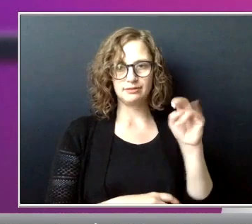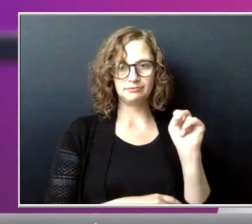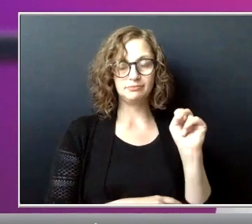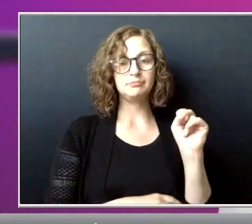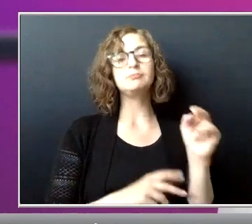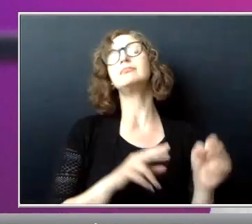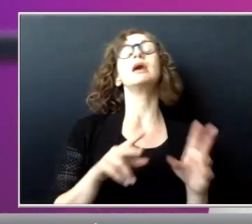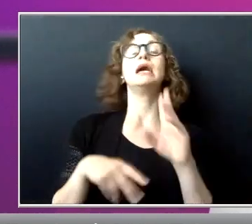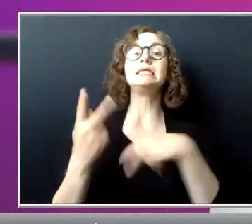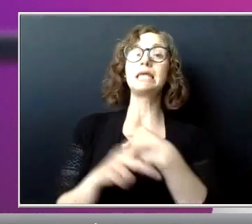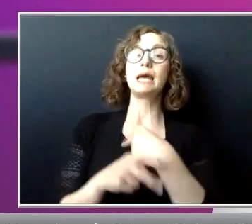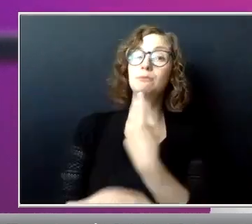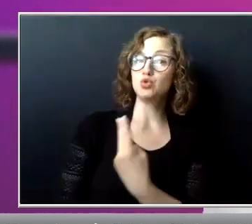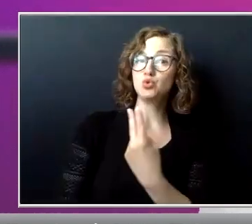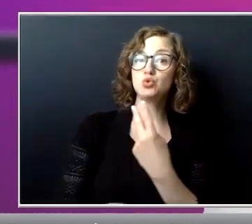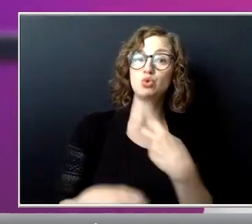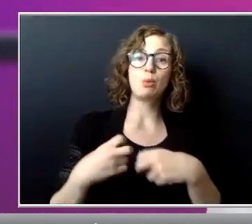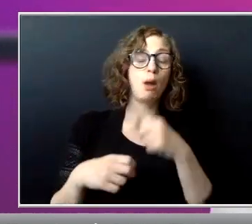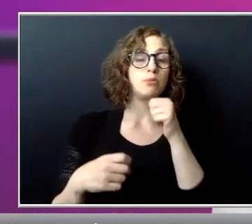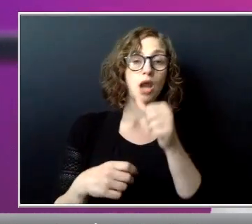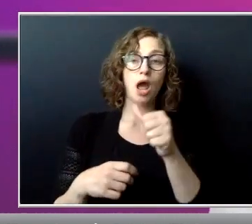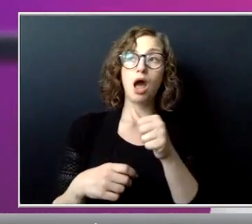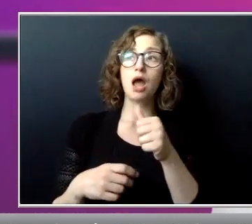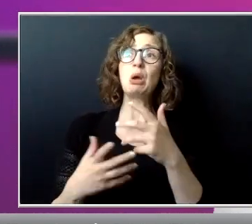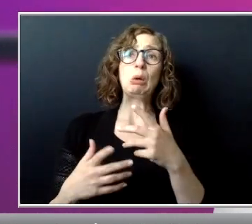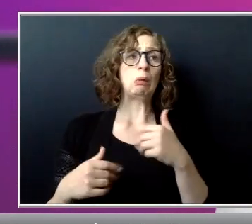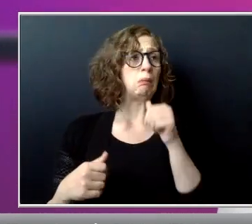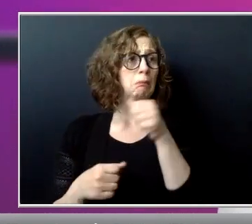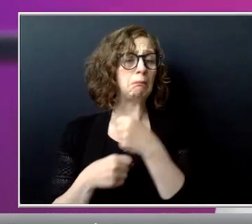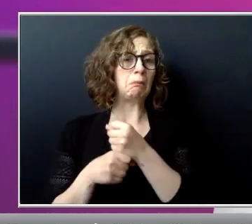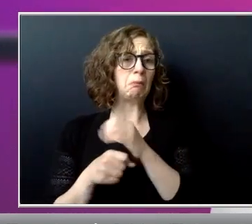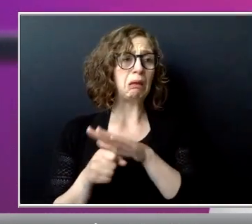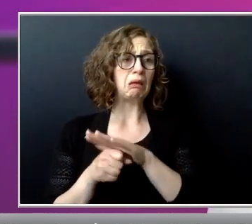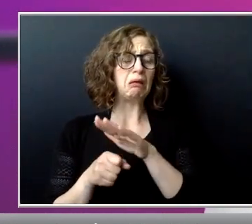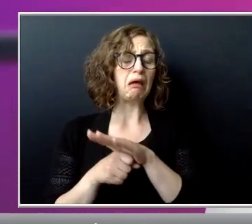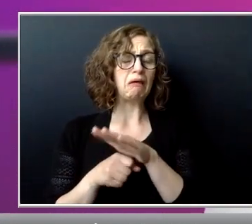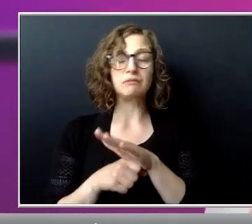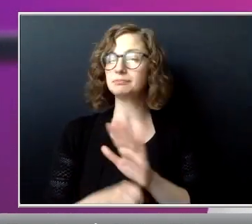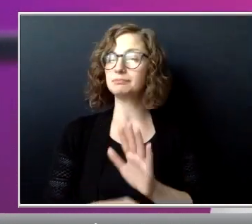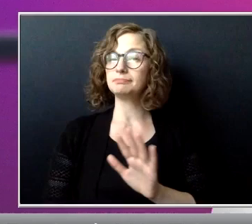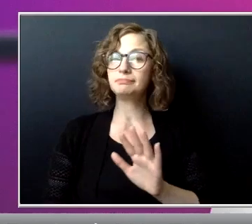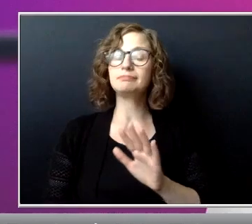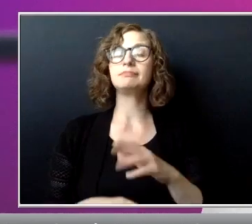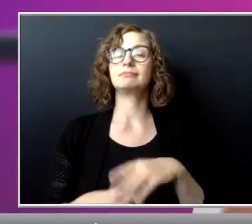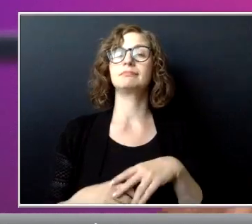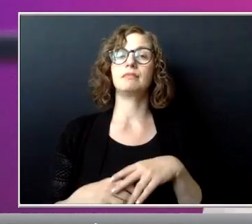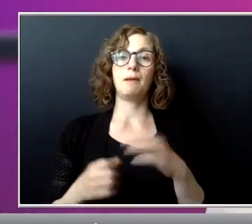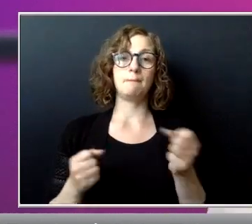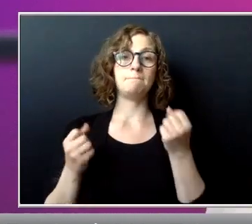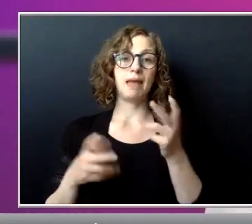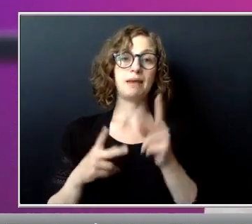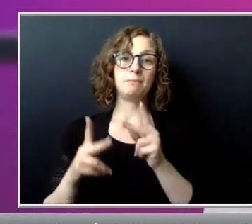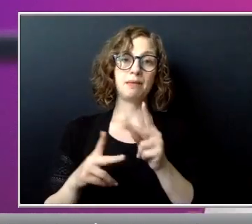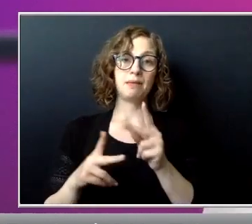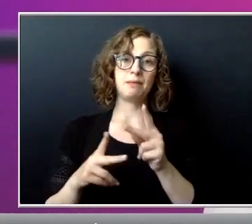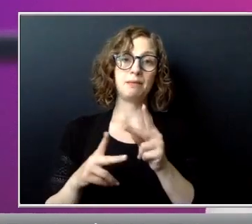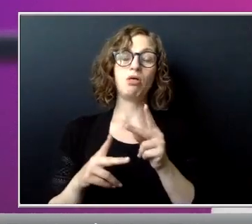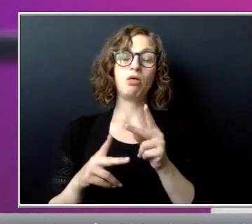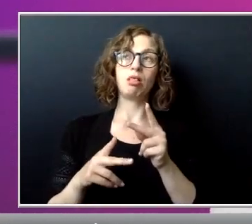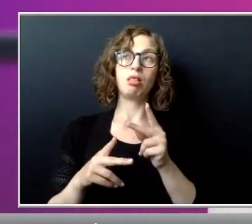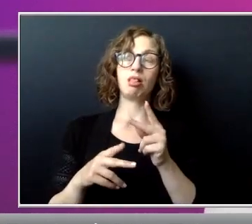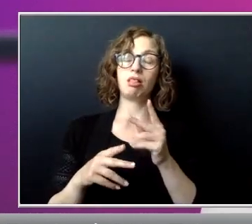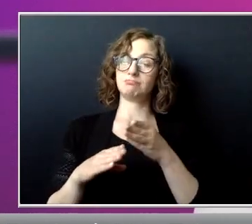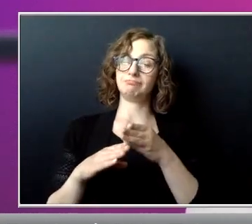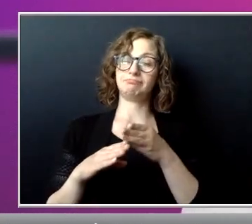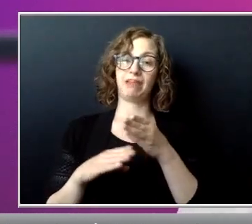make enough insulin. And in fact, people after their initial diagnosis with type 2 diabetes typically are making more insulin than they were several